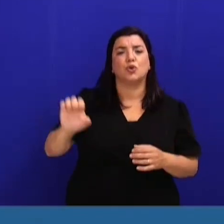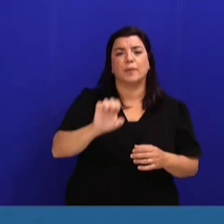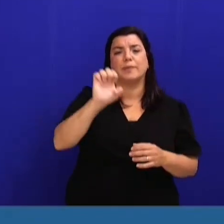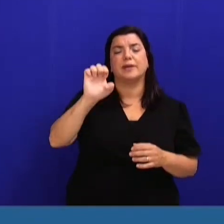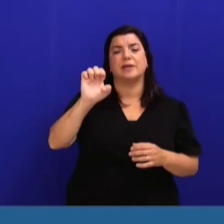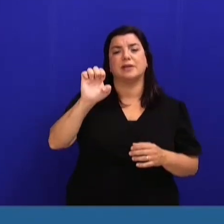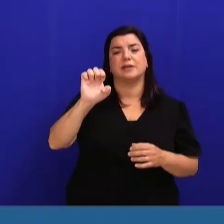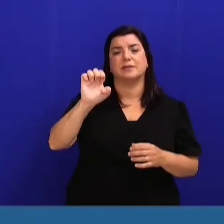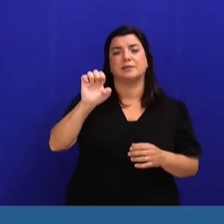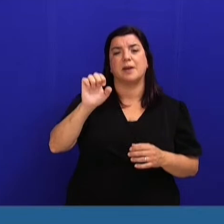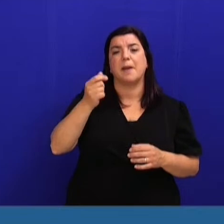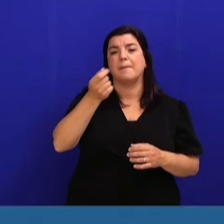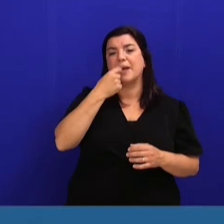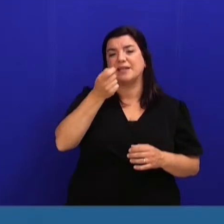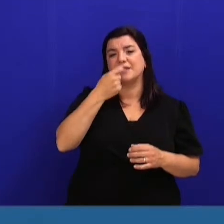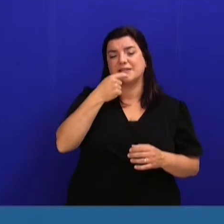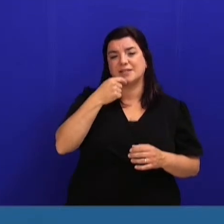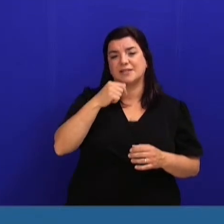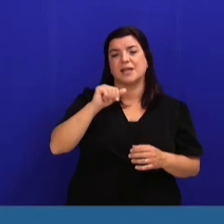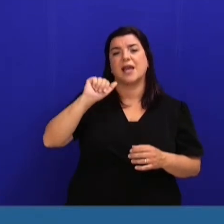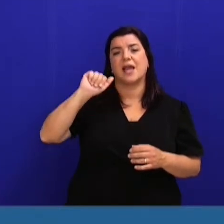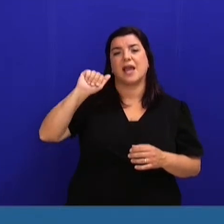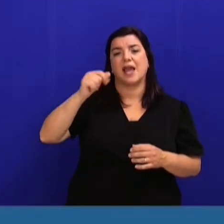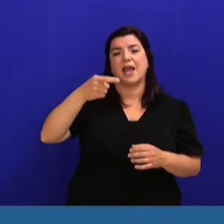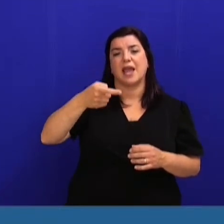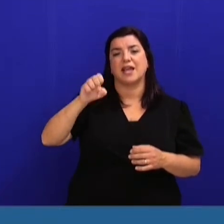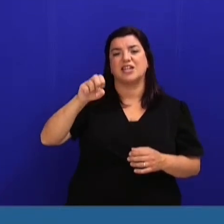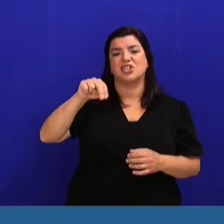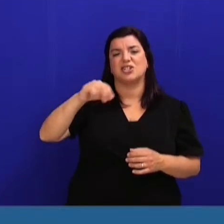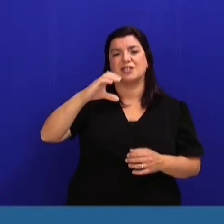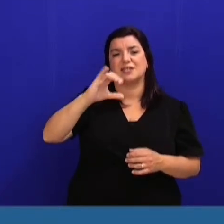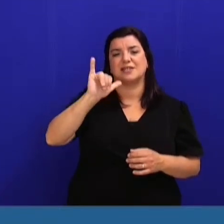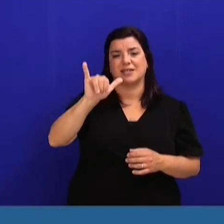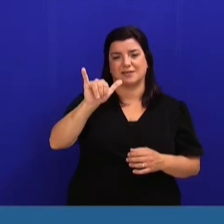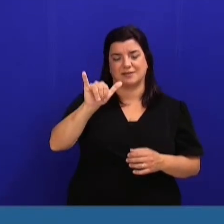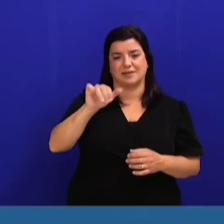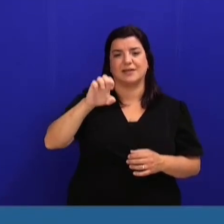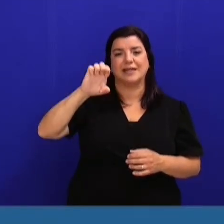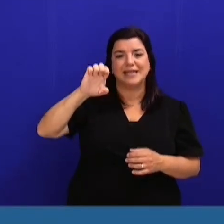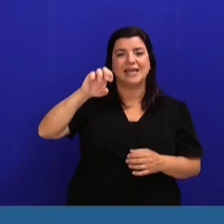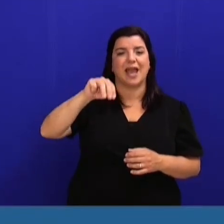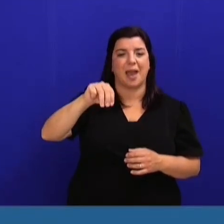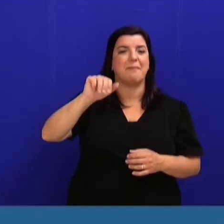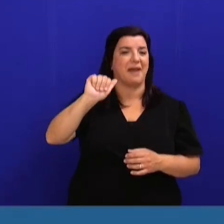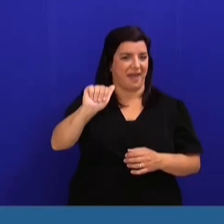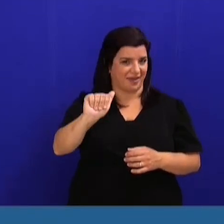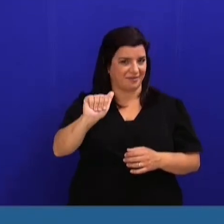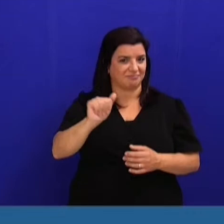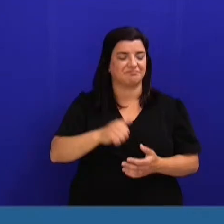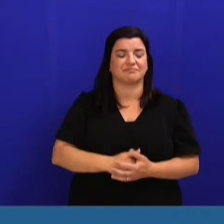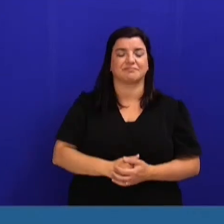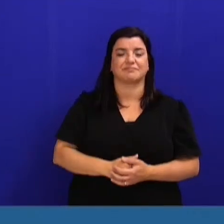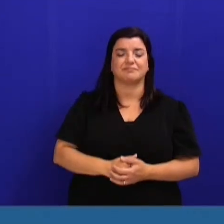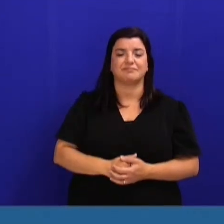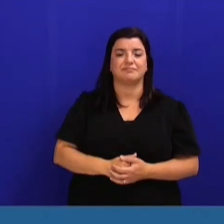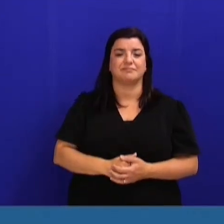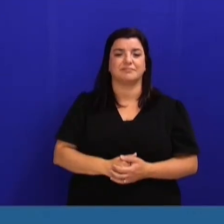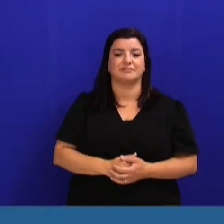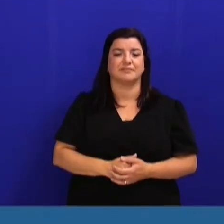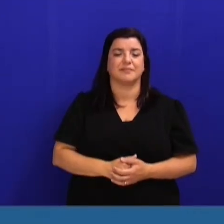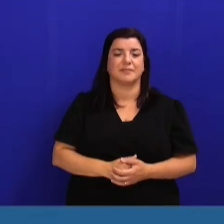titlaqmu biex tistgħu tkunu tipproteġu lilkom infuskom. Fuq il-kwarantina bħalma semmejt hemm l-obbligu